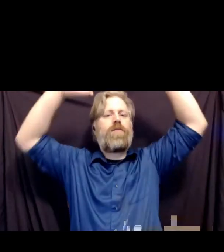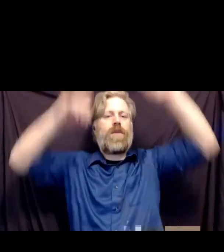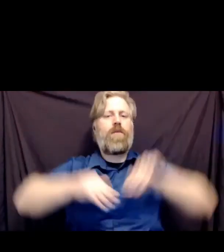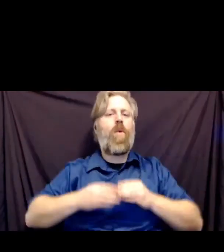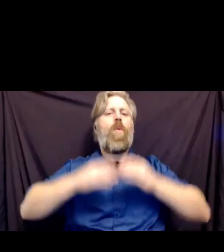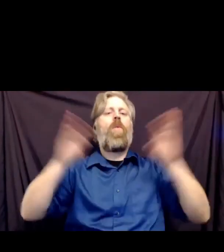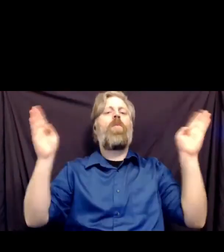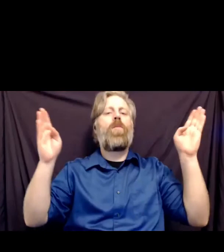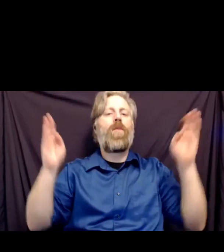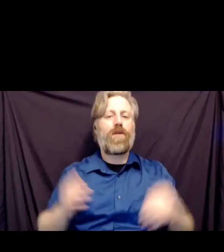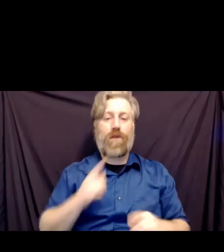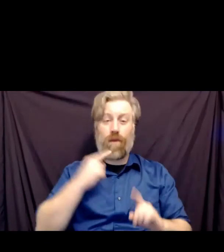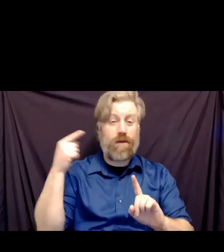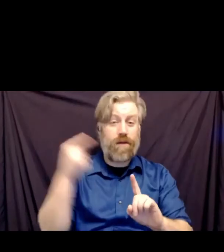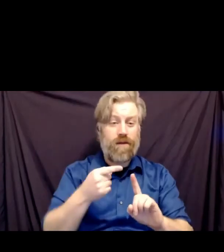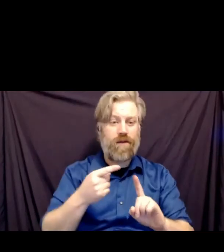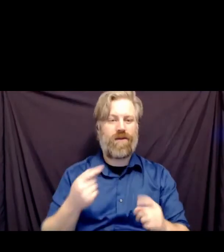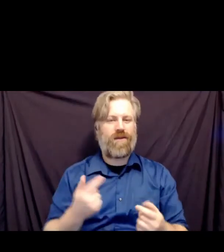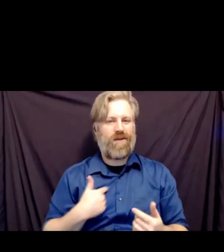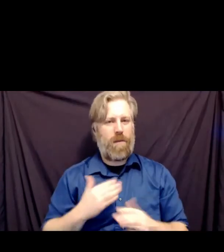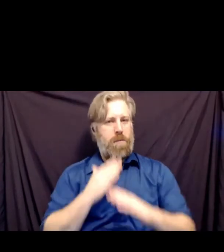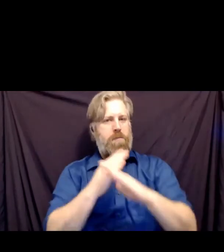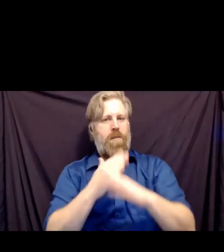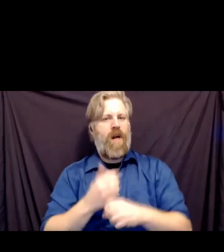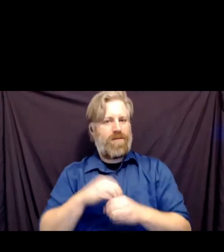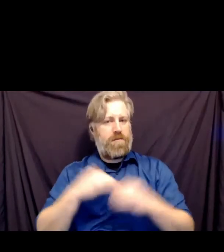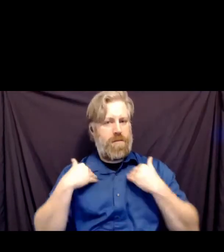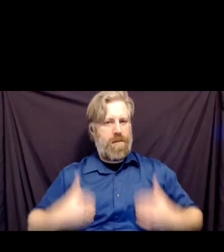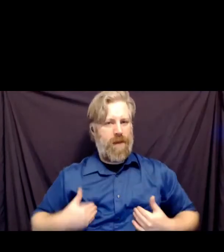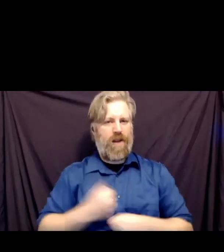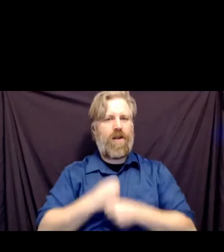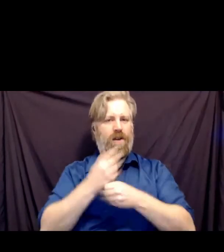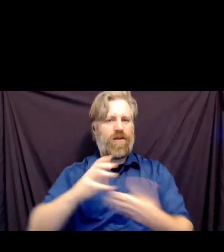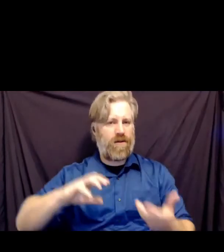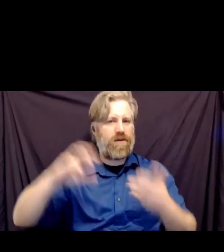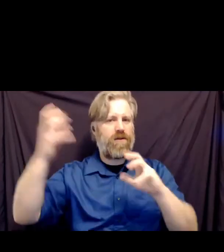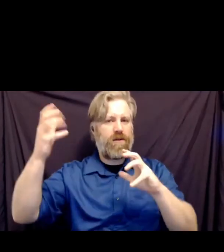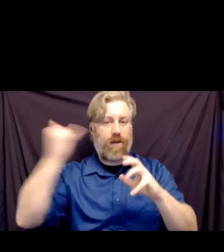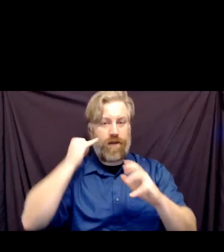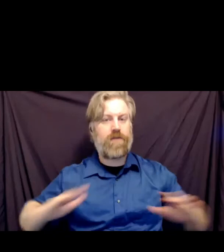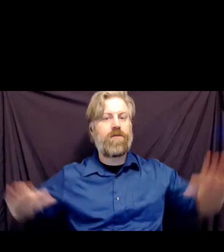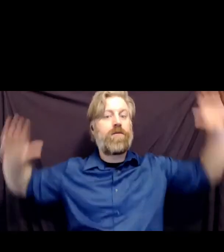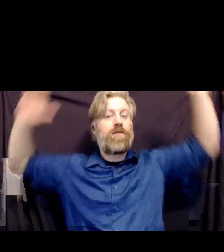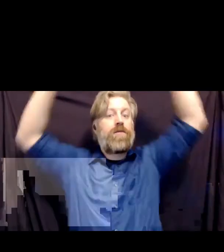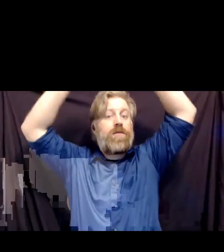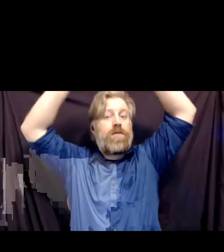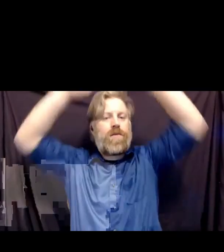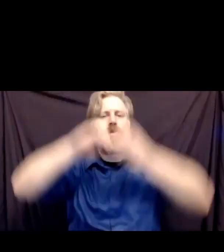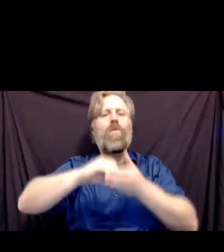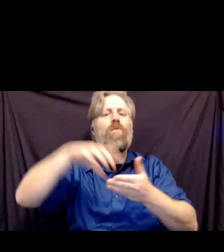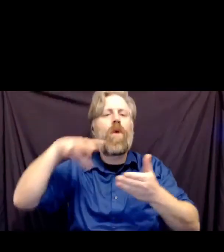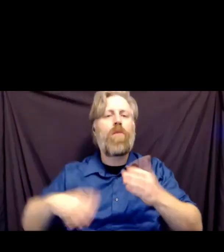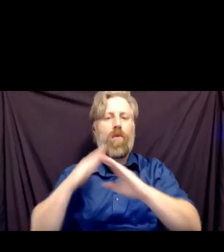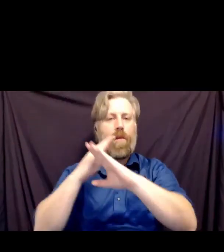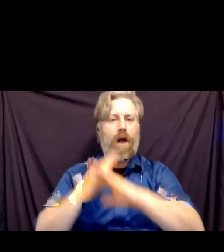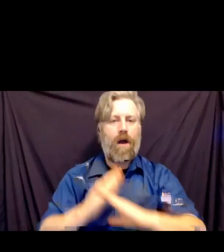So really, it's a very simple thing. We're just removing the blockages. Now, the main reason for blockages